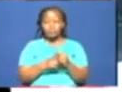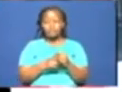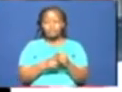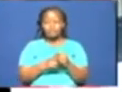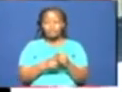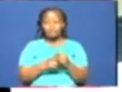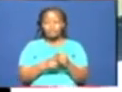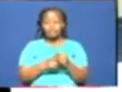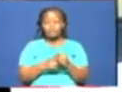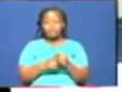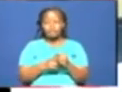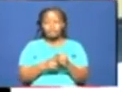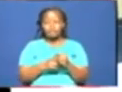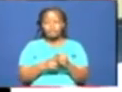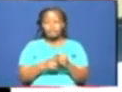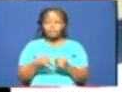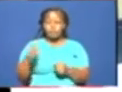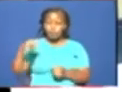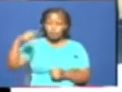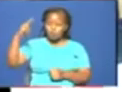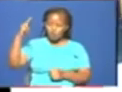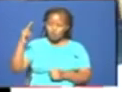for Northern Kenya.